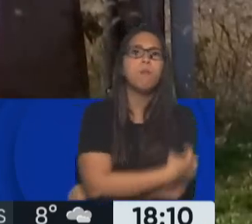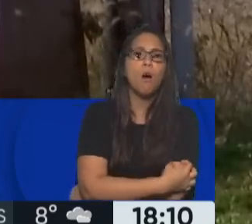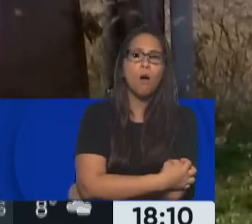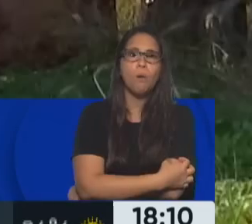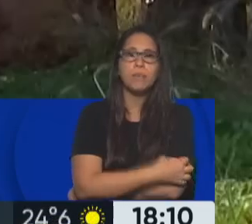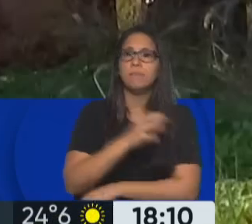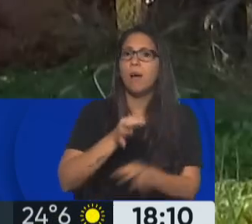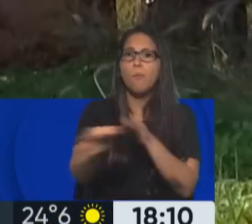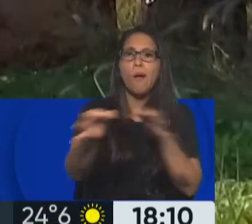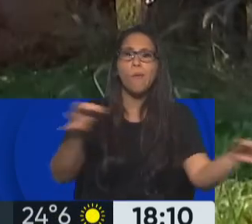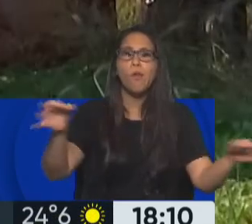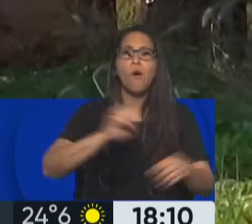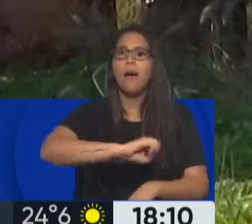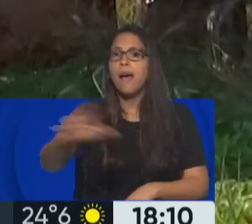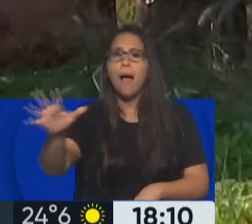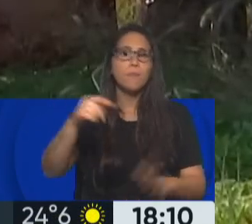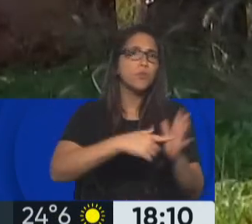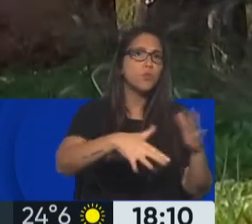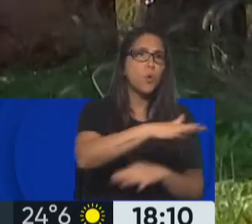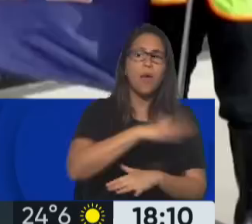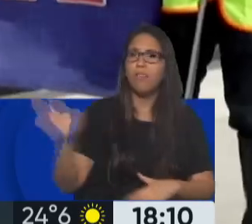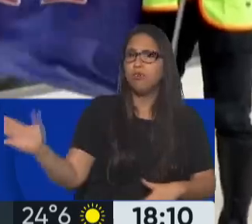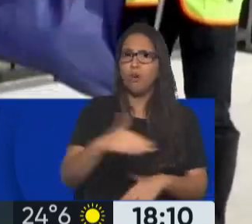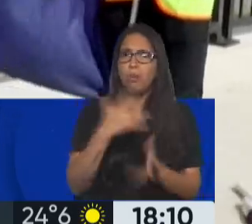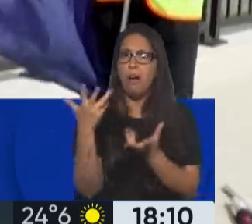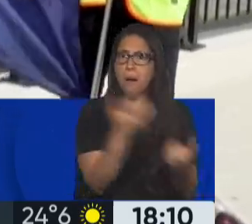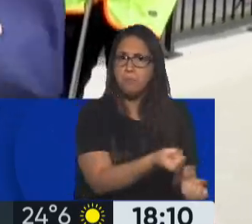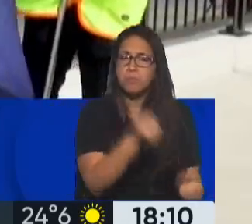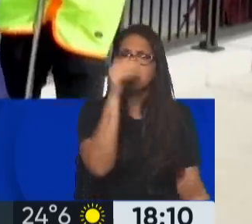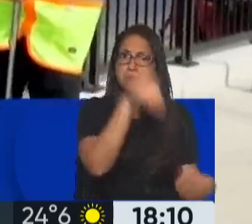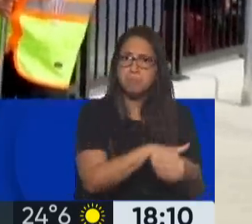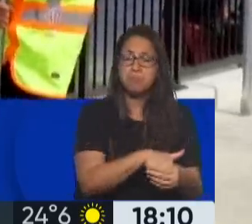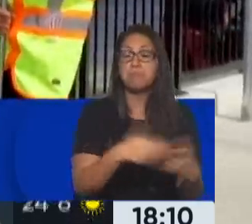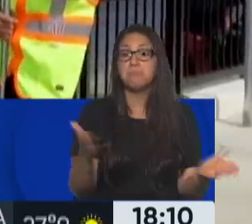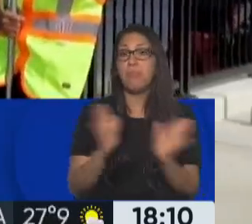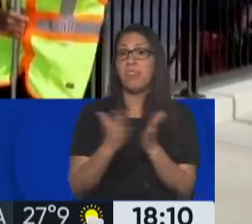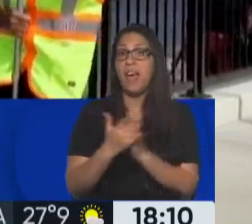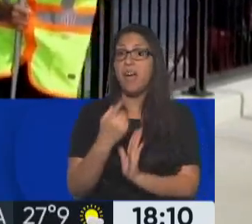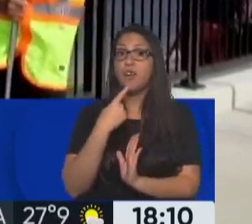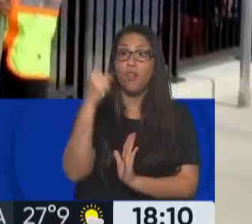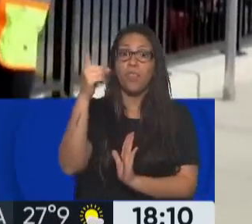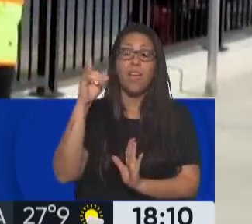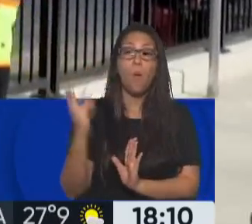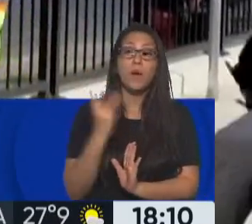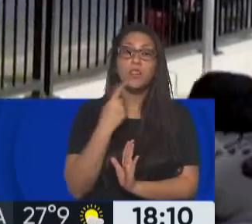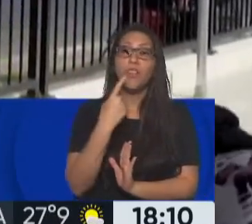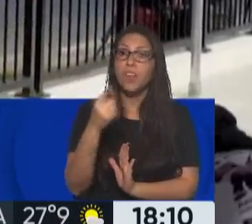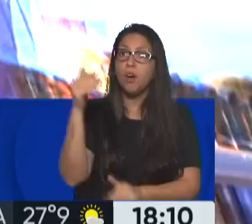tanto en áreas rurales como urbanas, lo que marca, como señaló el Washington Post, un realineamiento del